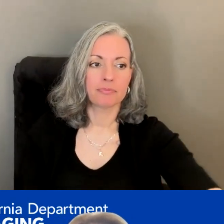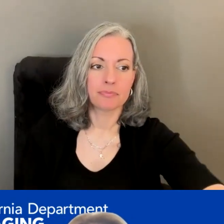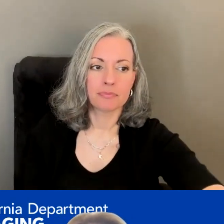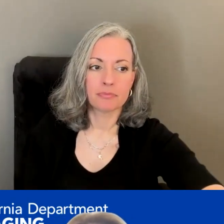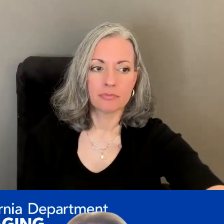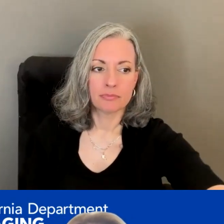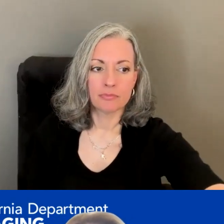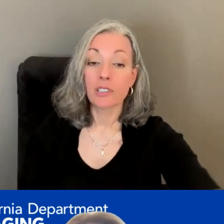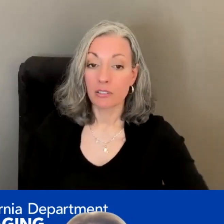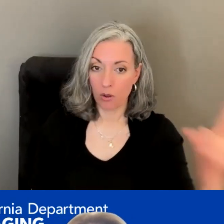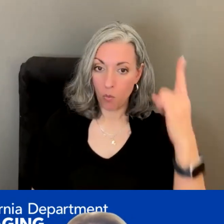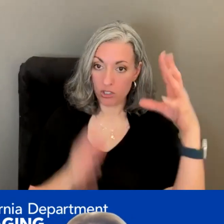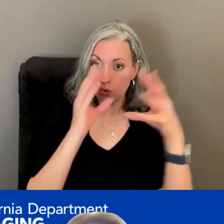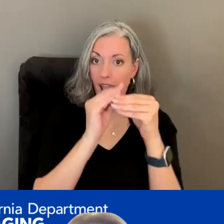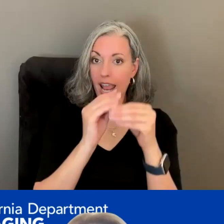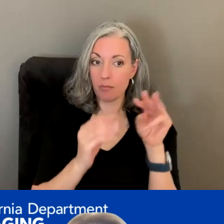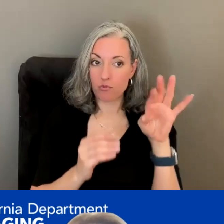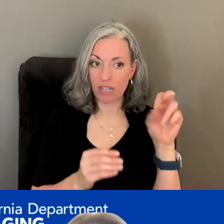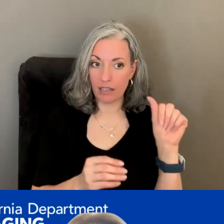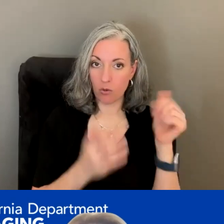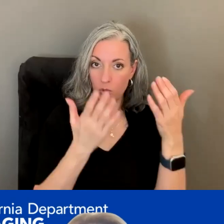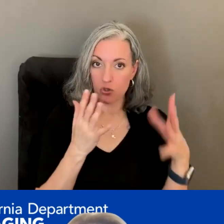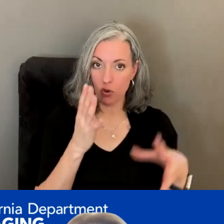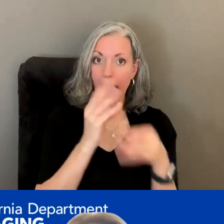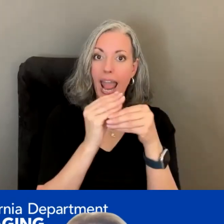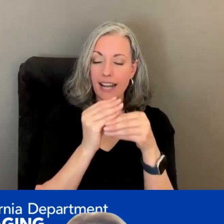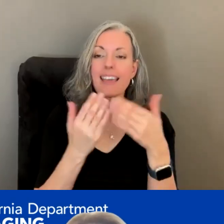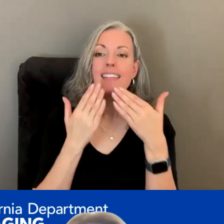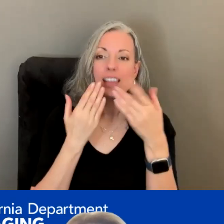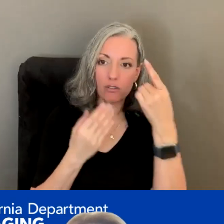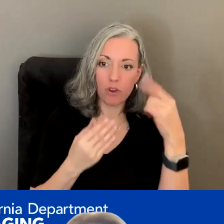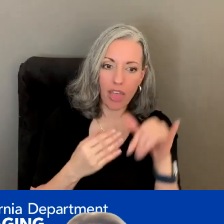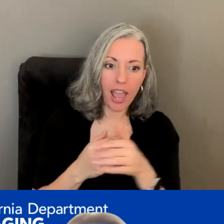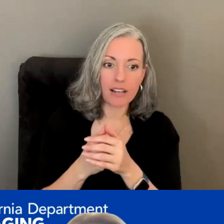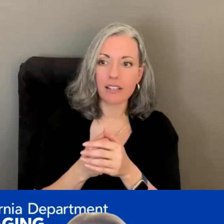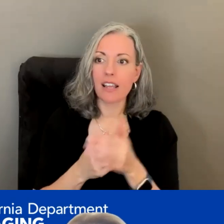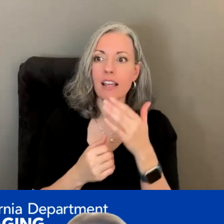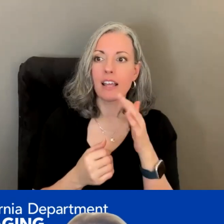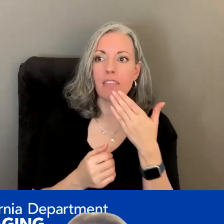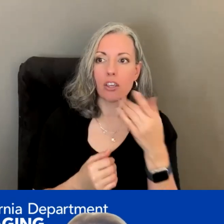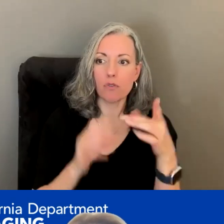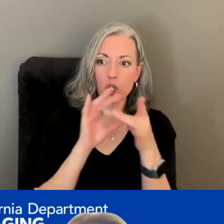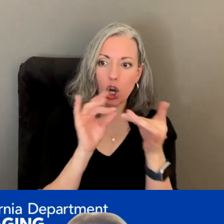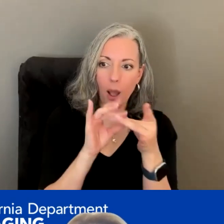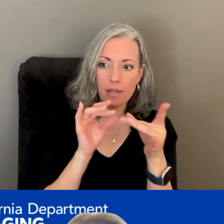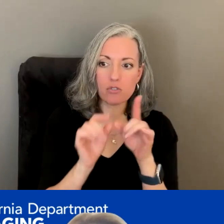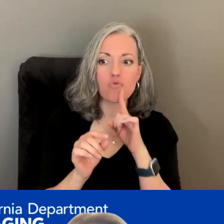I would just add a few thoughts. Thank you for that, Rigo, and Denny, thank you for your comments. And what I especially like about this, and then